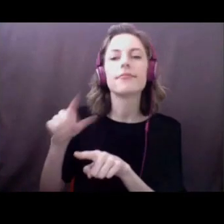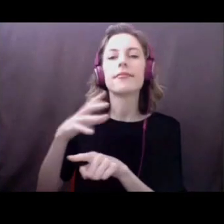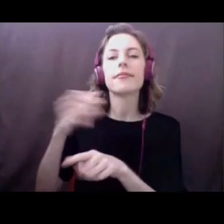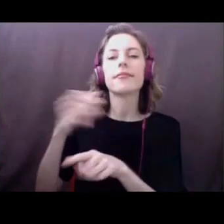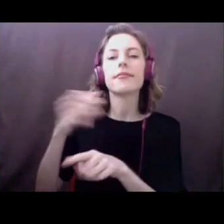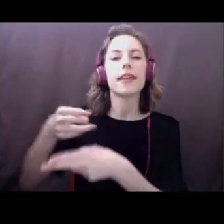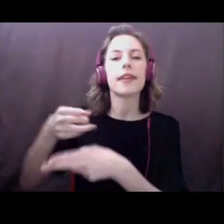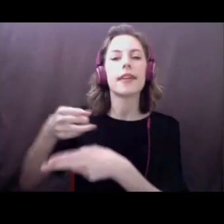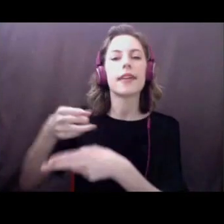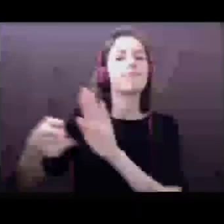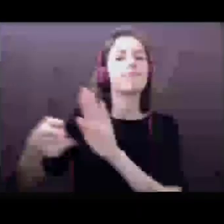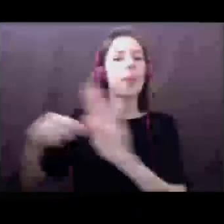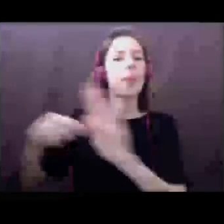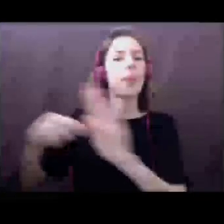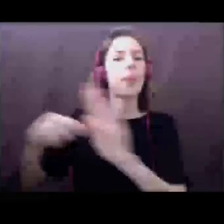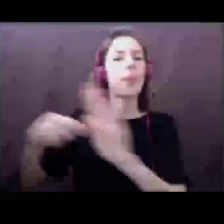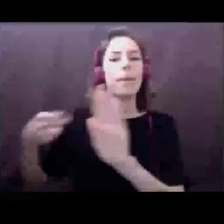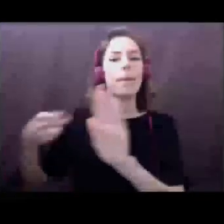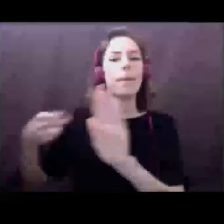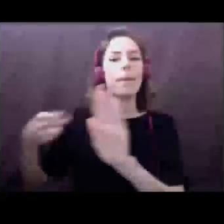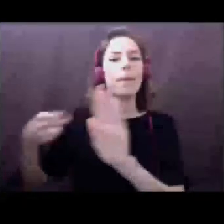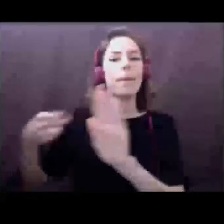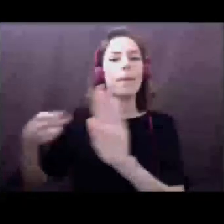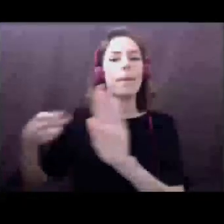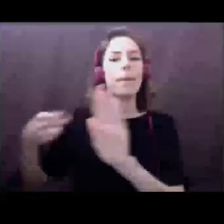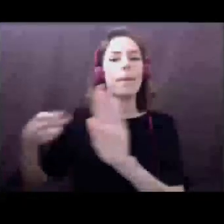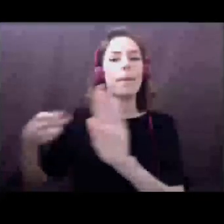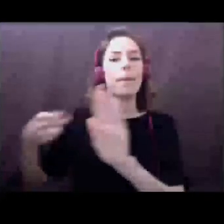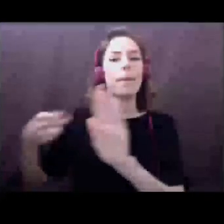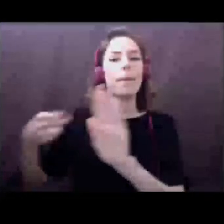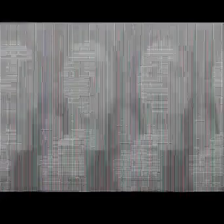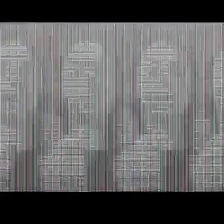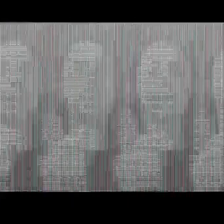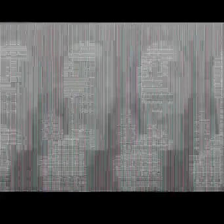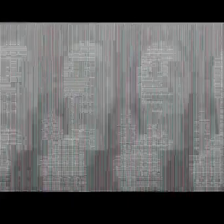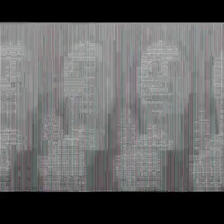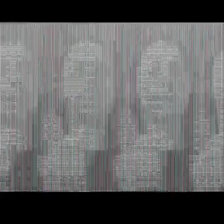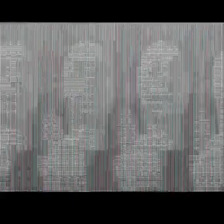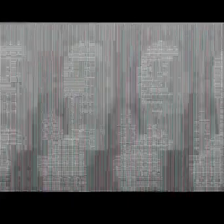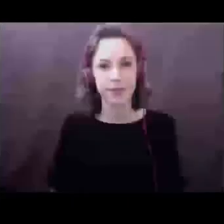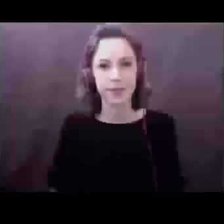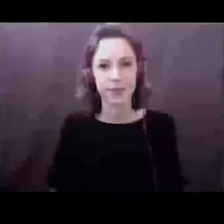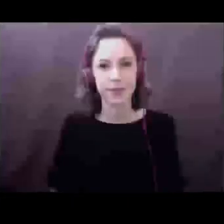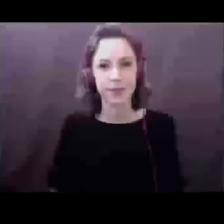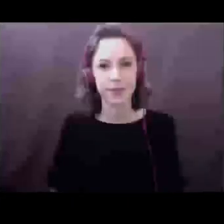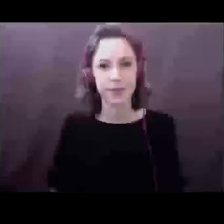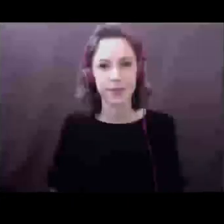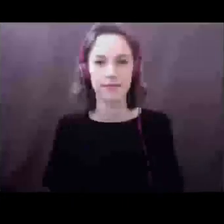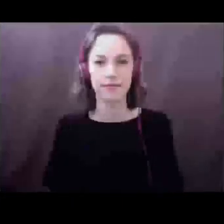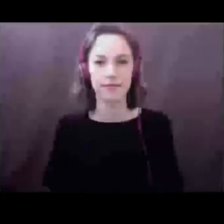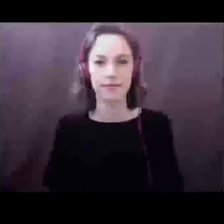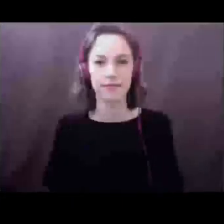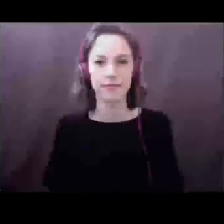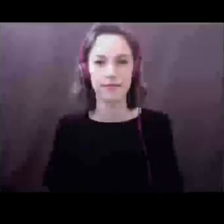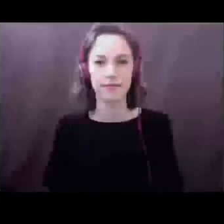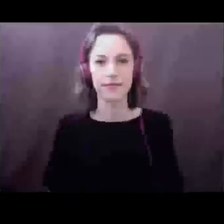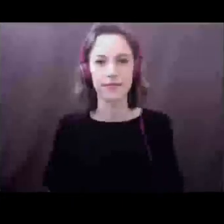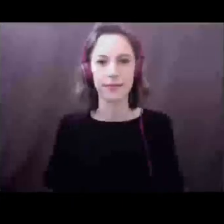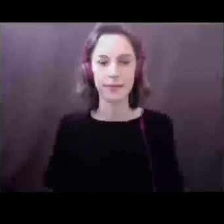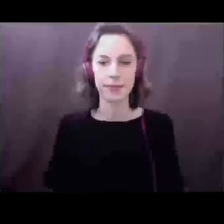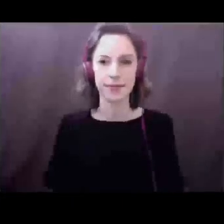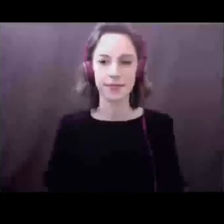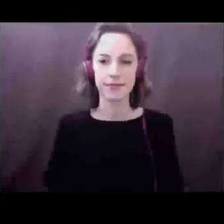We can move to the next slide, please. Oh, yeah, I'm sorry, there it is. So, no, back one, I'm sorry. So the social